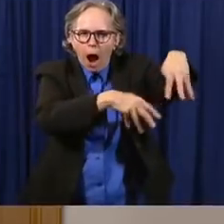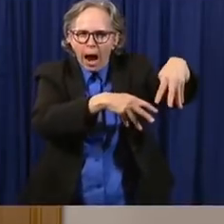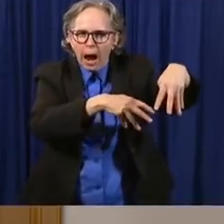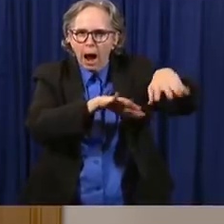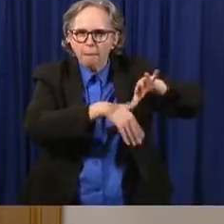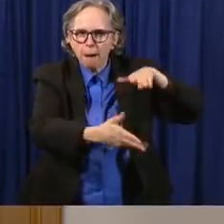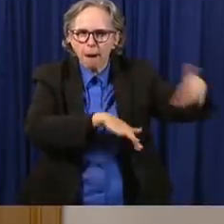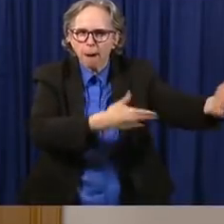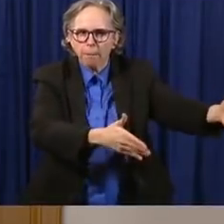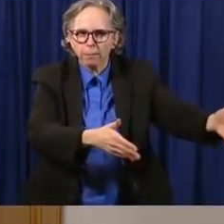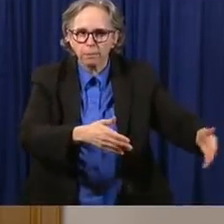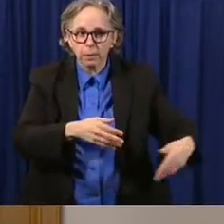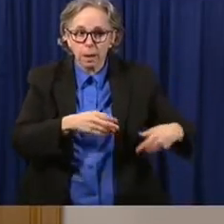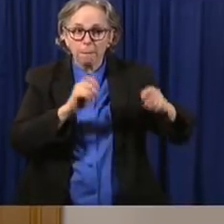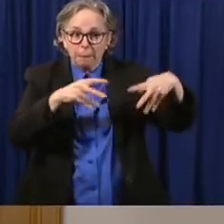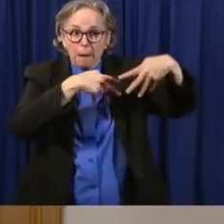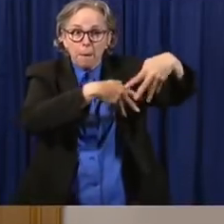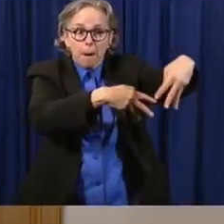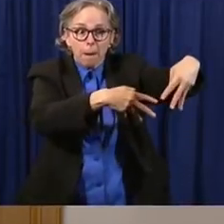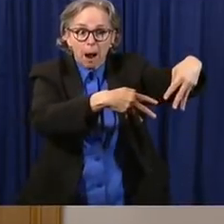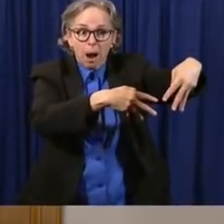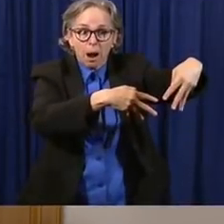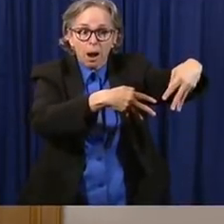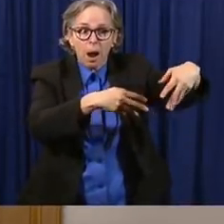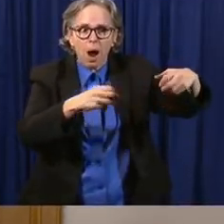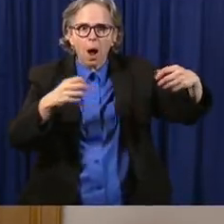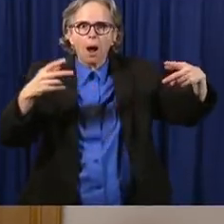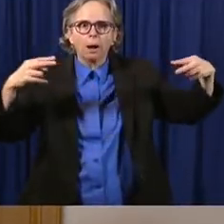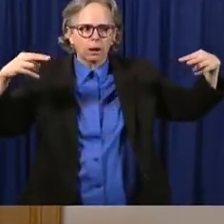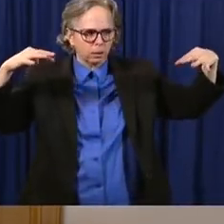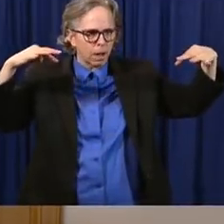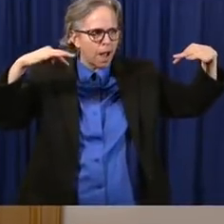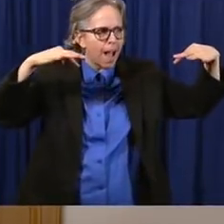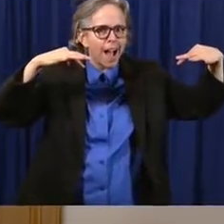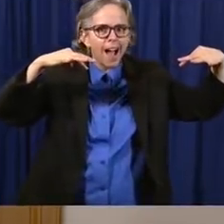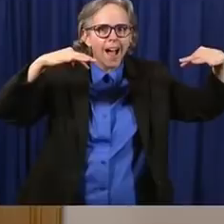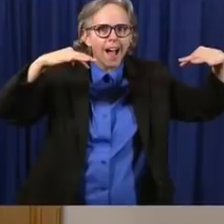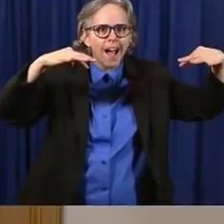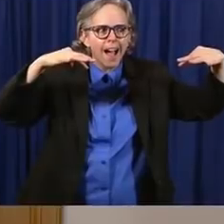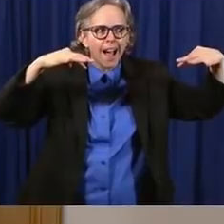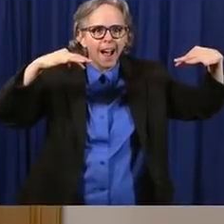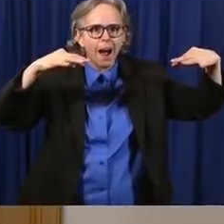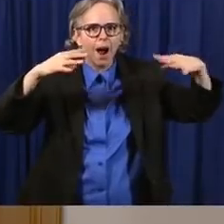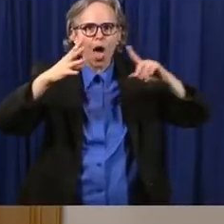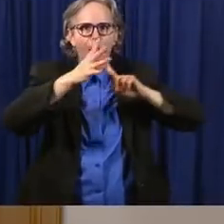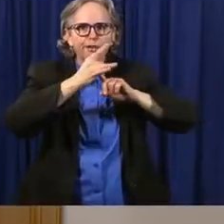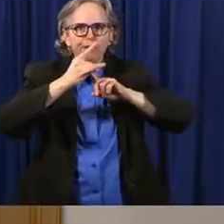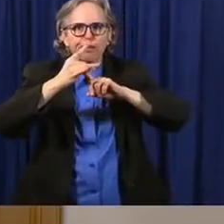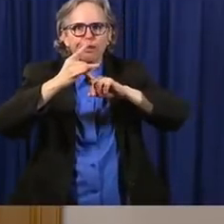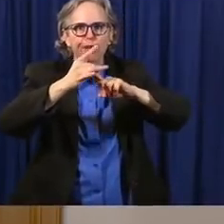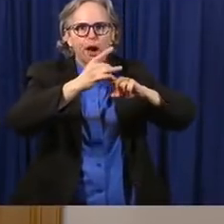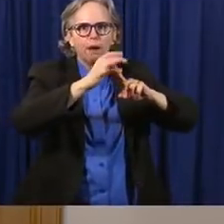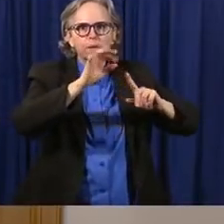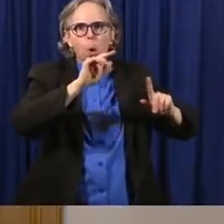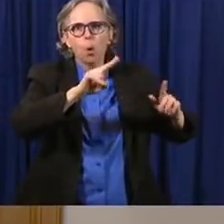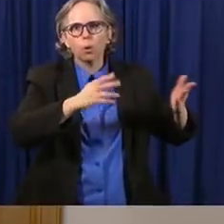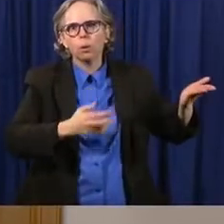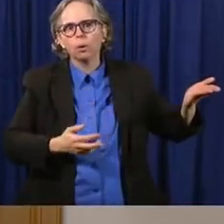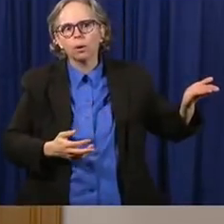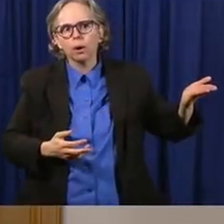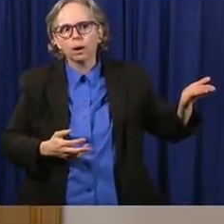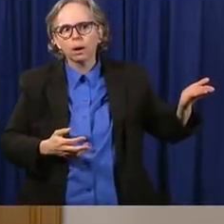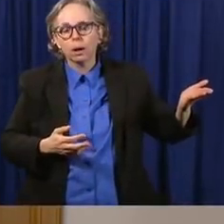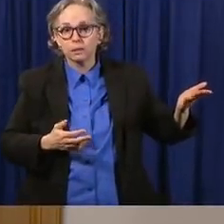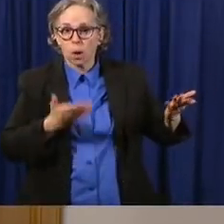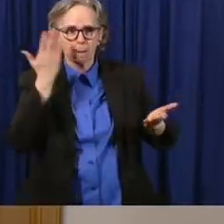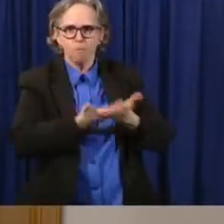parade, it's people who are going to watch the parade. Somebody's got to watch the parade, so they're congregating on the side. So, I don't know the facts about the